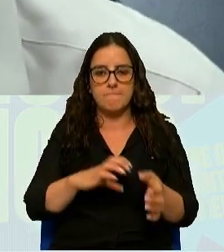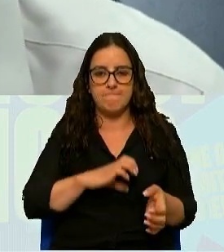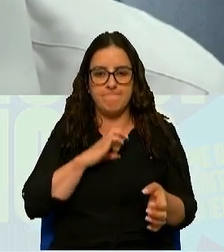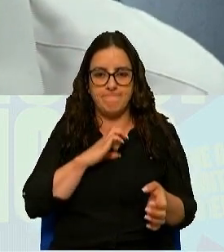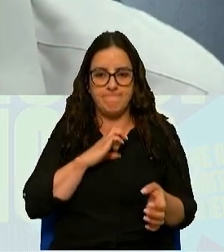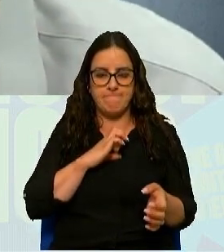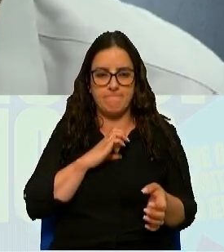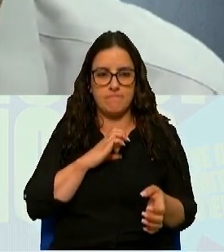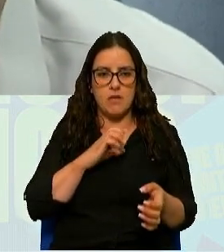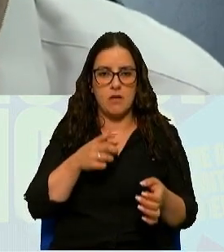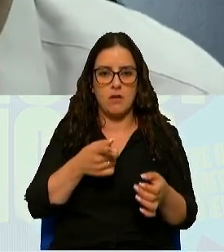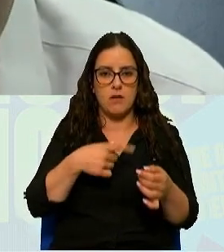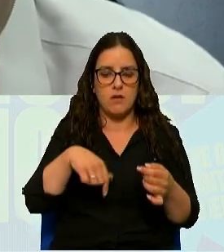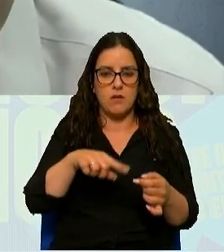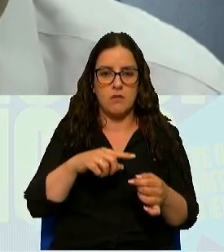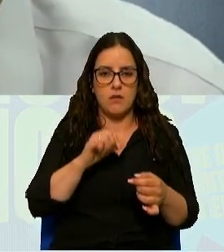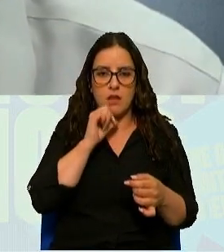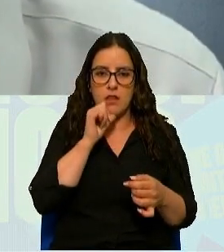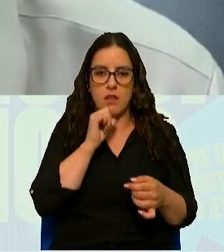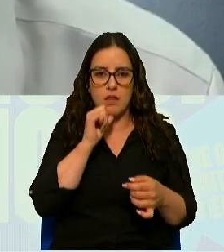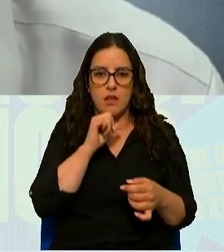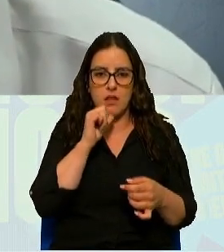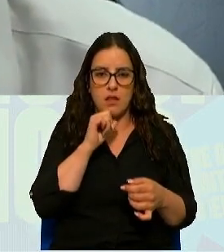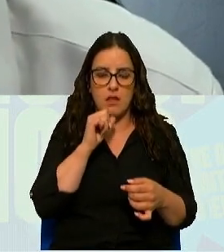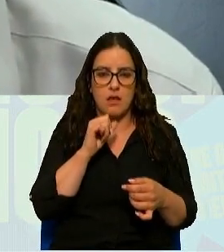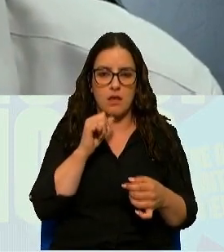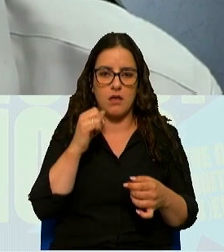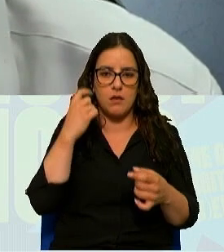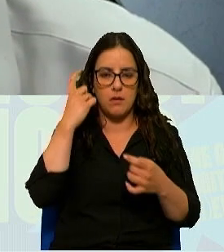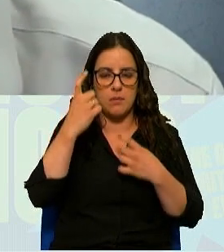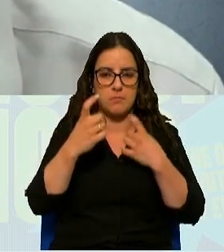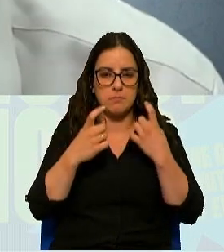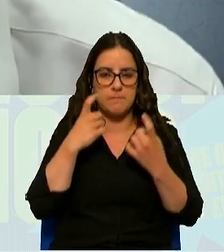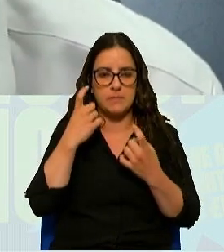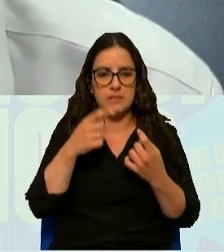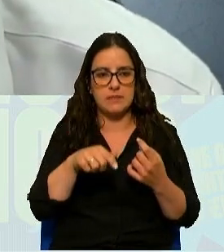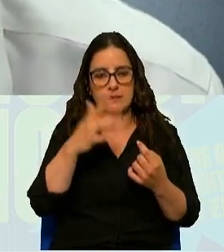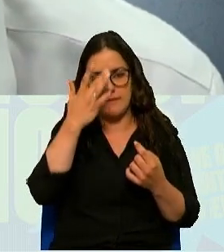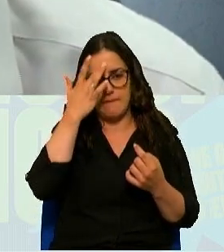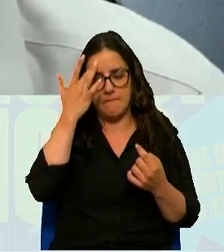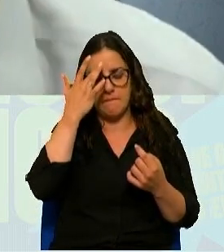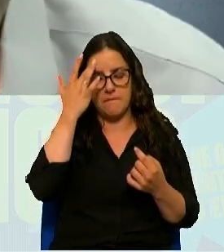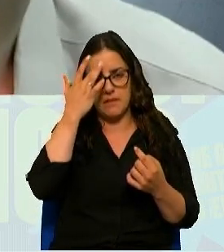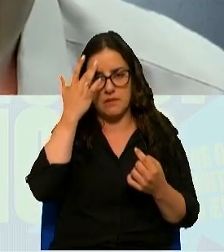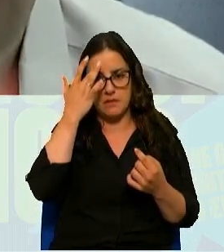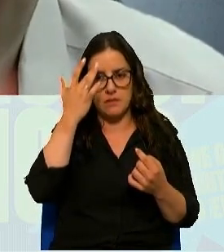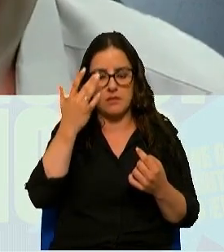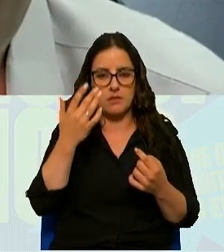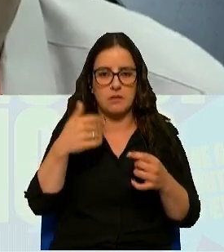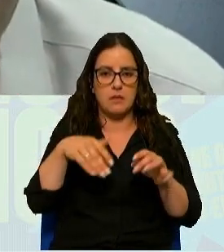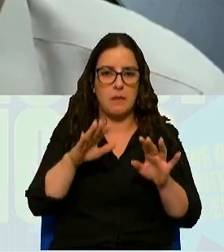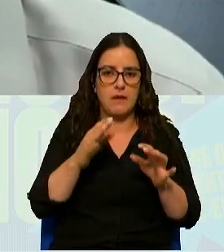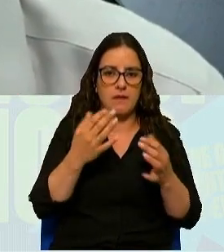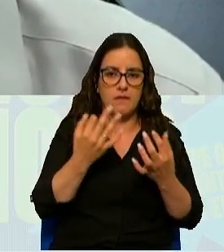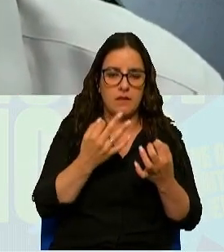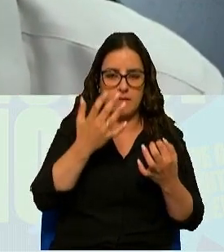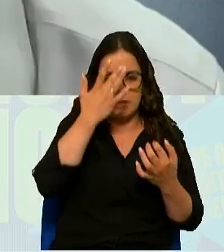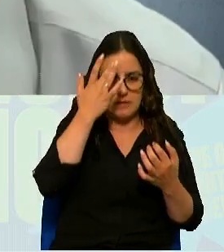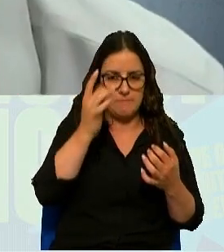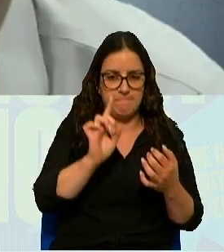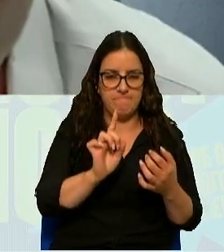constantly falling into the trap of thinking that this is easier than it really is. And that's because the first 90% of this problem is